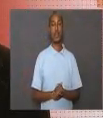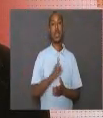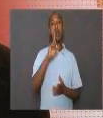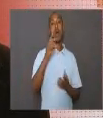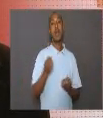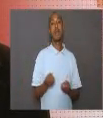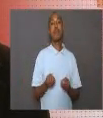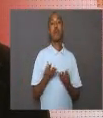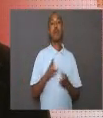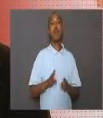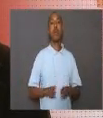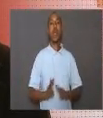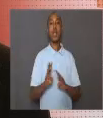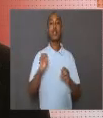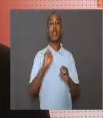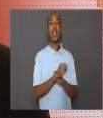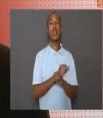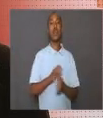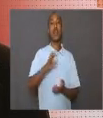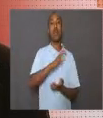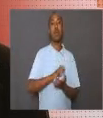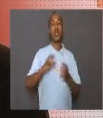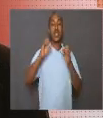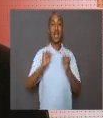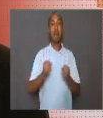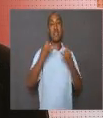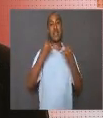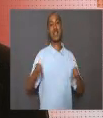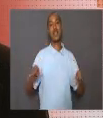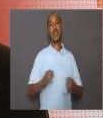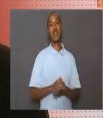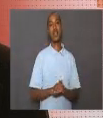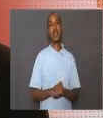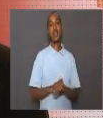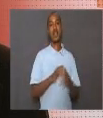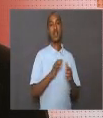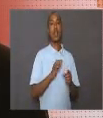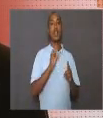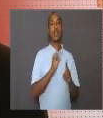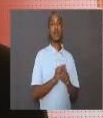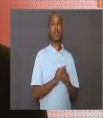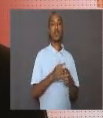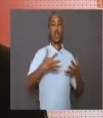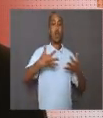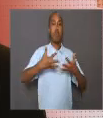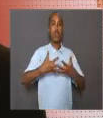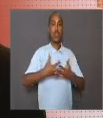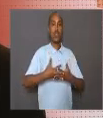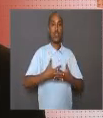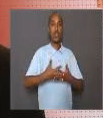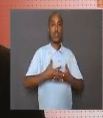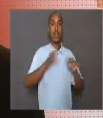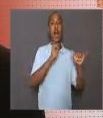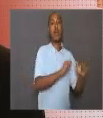One more way that inorganic compounds can be classified in terms of their composition